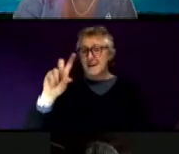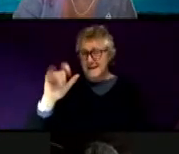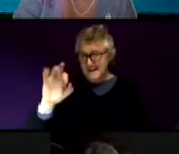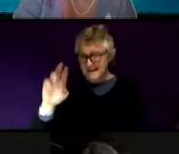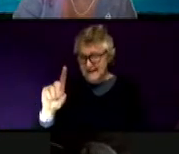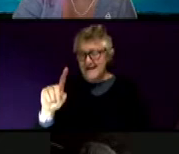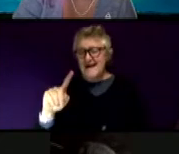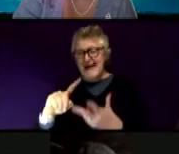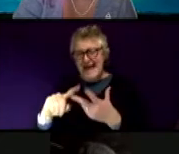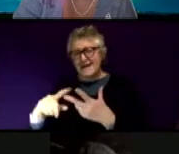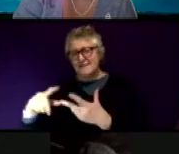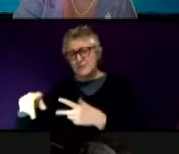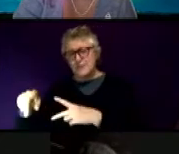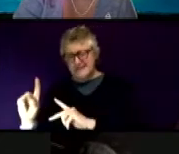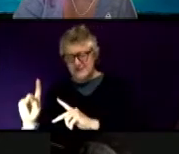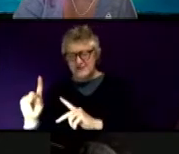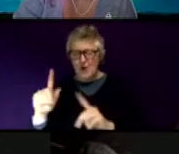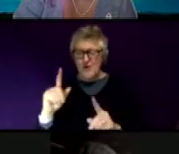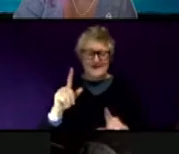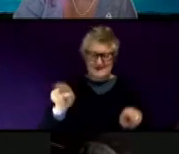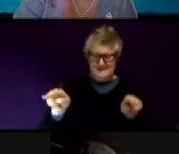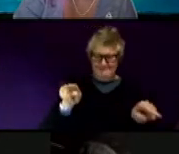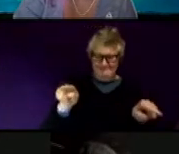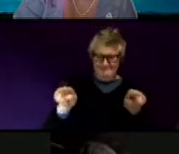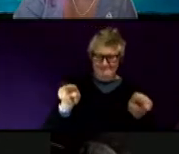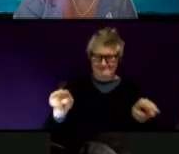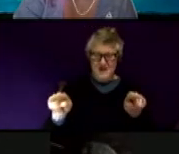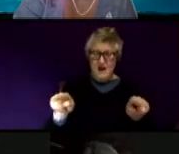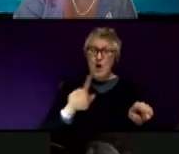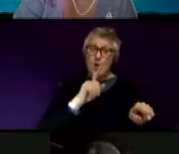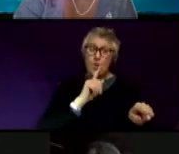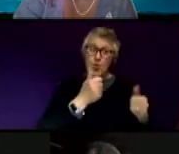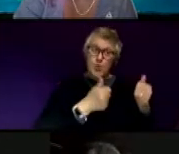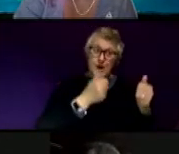it's very complex on what is mandatory and what is permissive, but